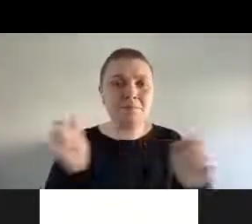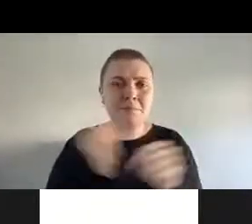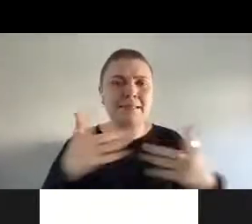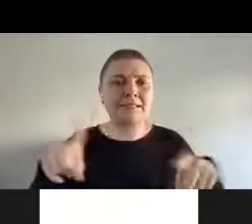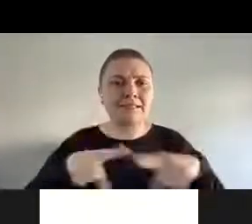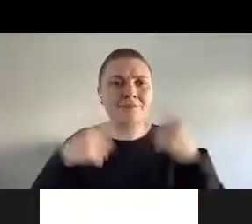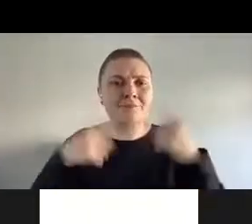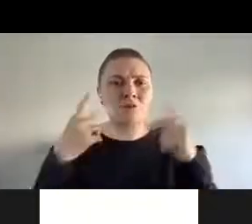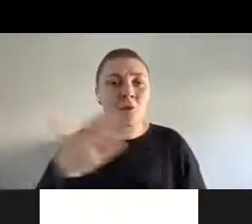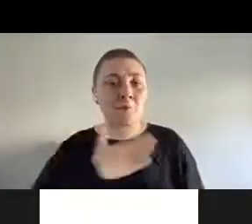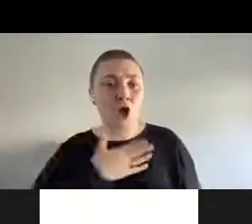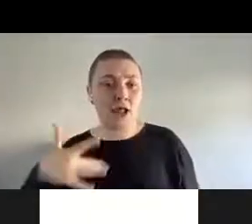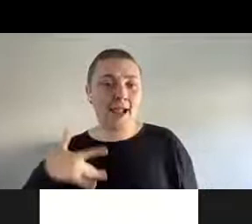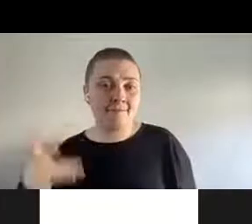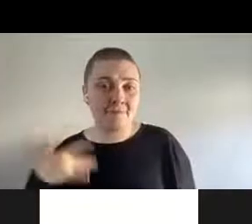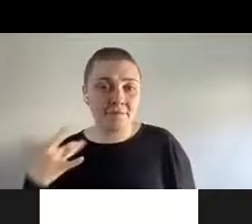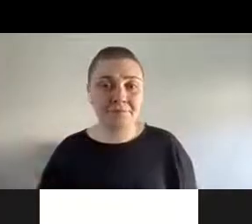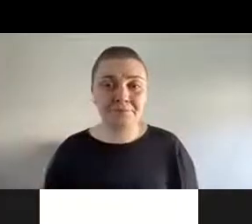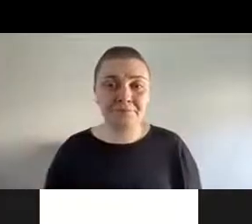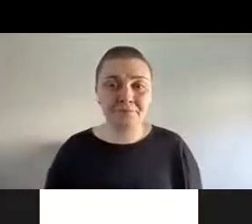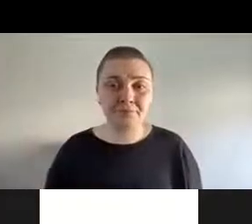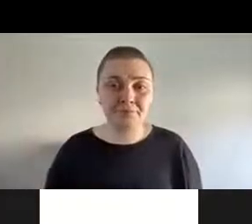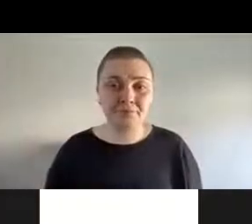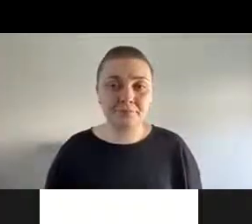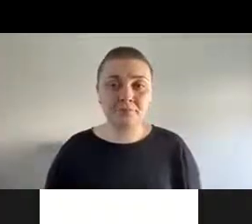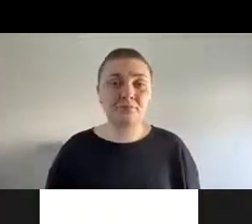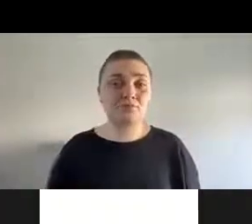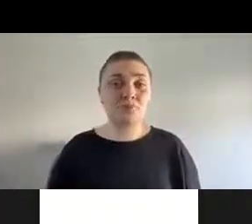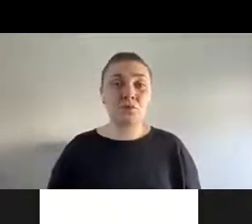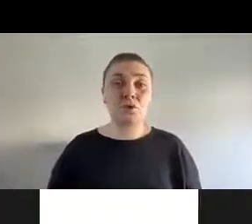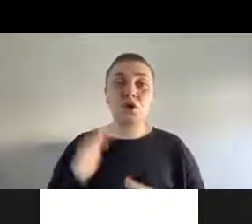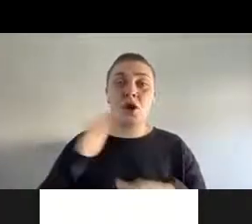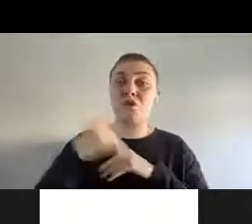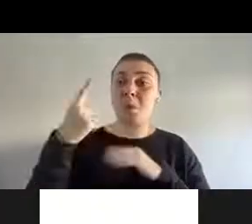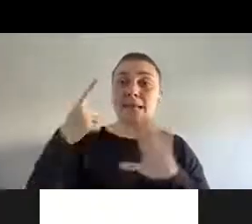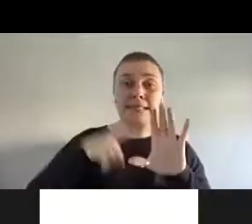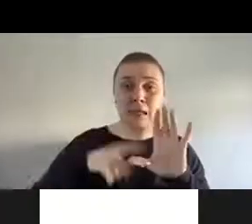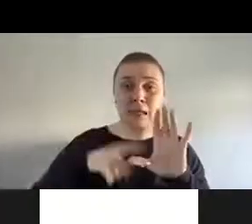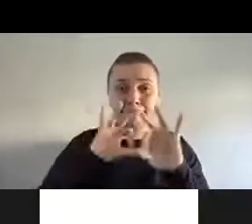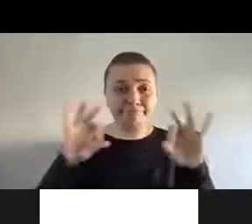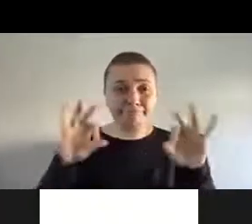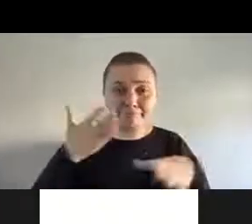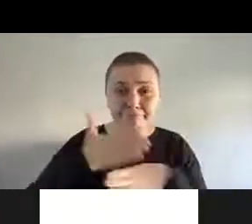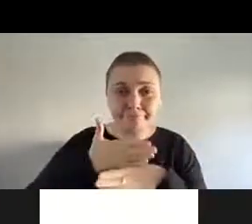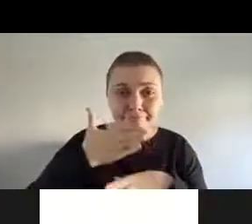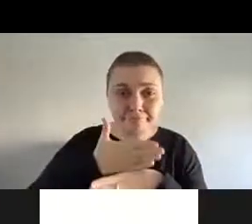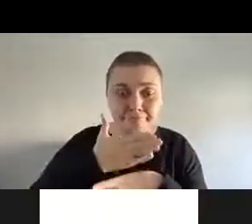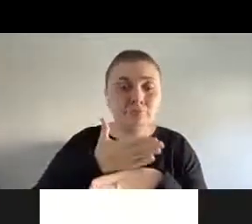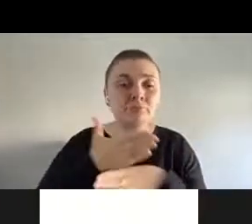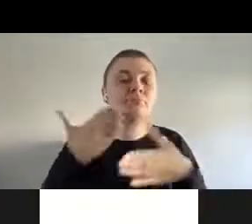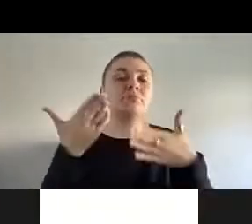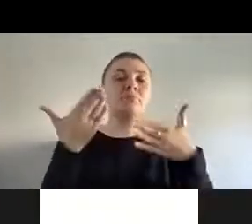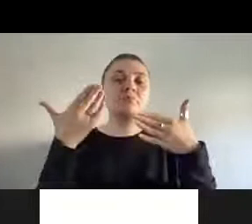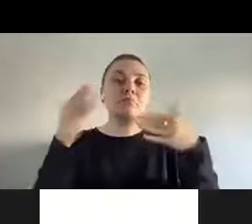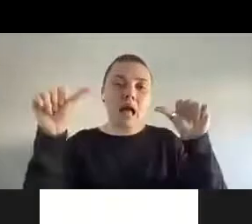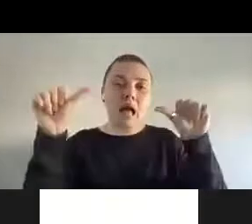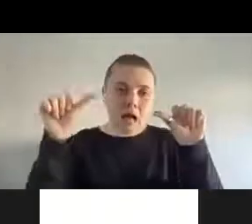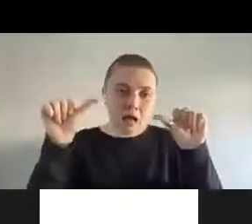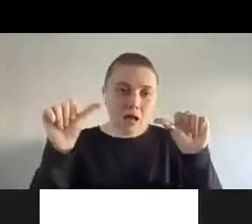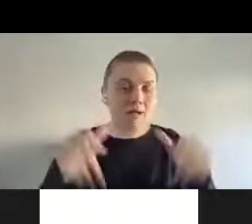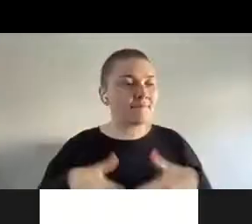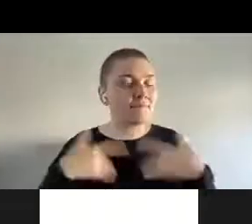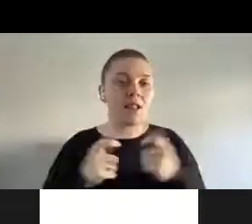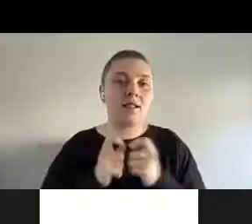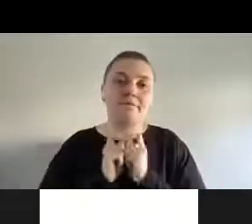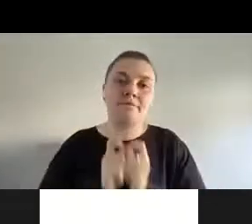life. After over a year of unemployment, I finally felt valued.